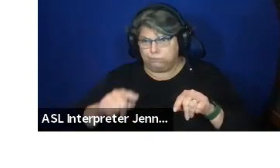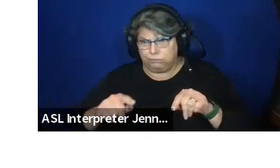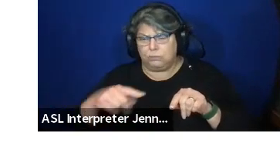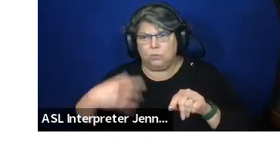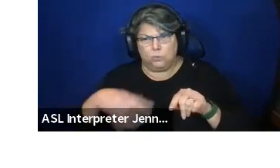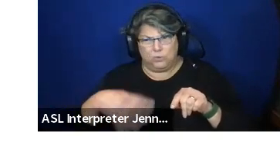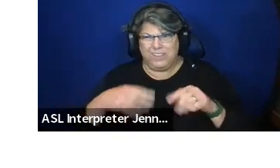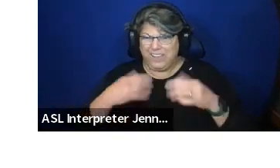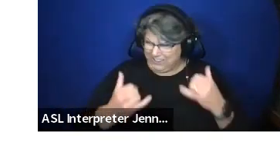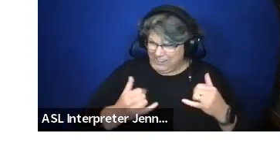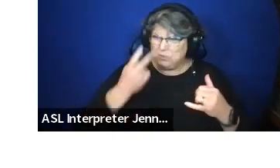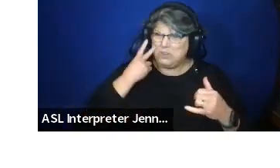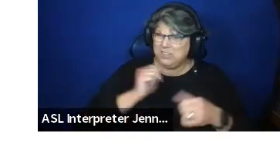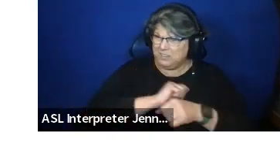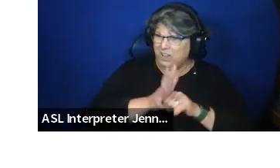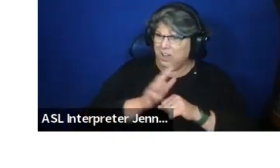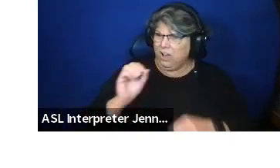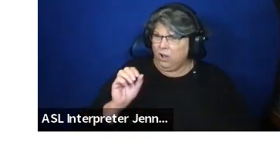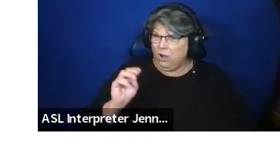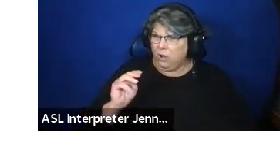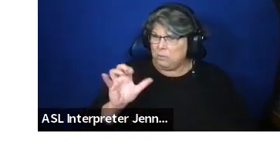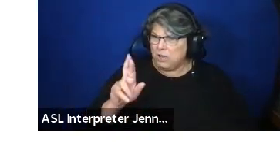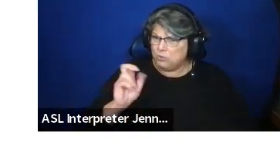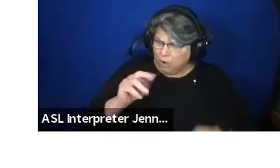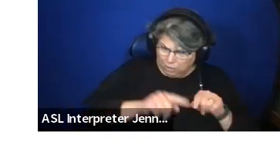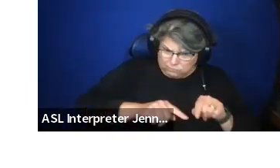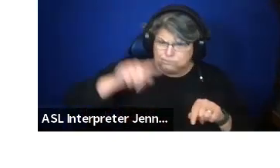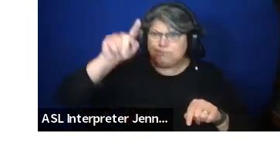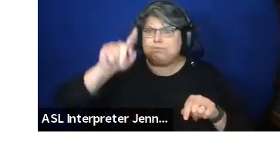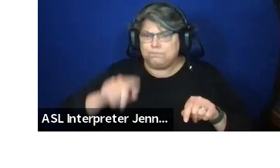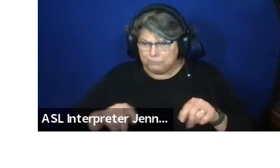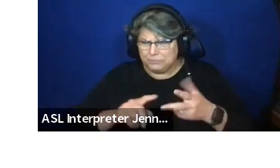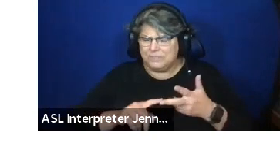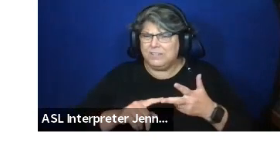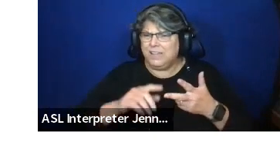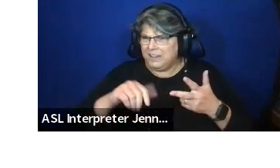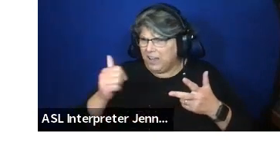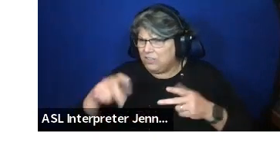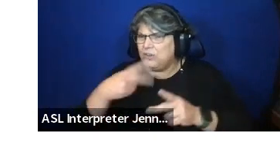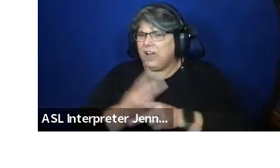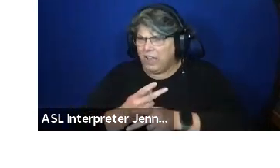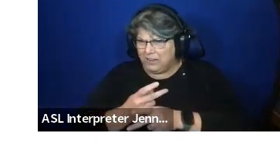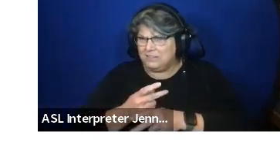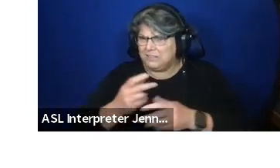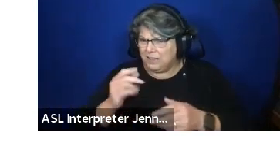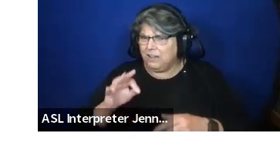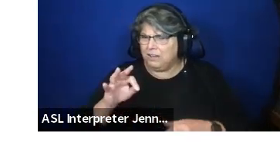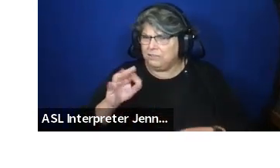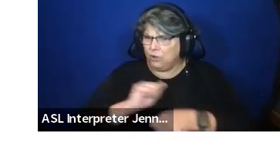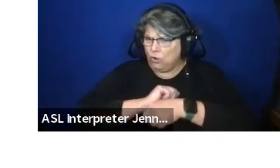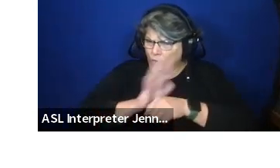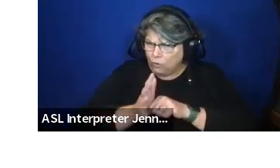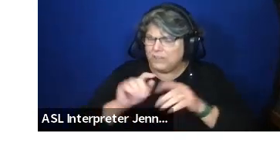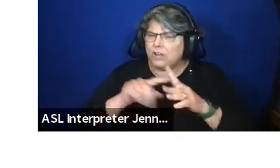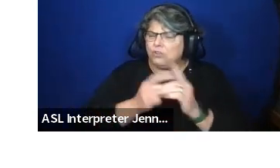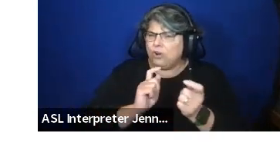period of Omicron strain, and now we're seeing BA.4/5 Omicron subvariants that are evolving